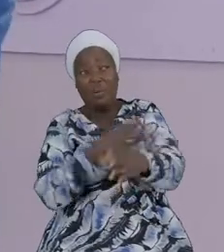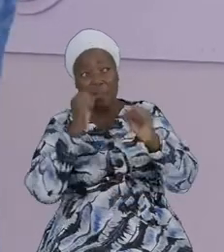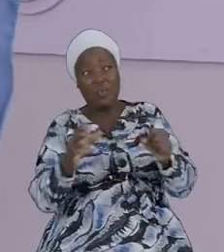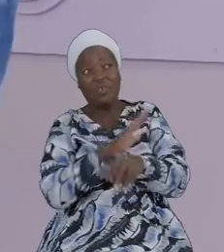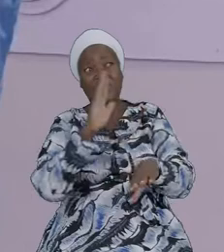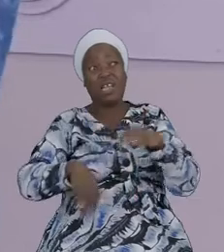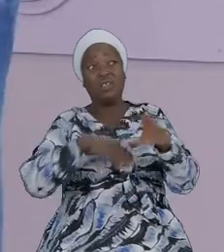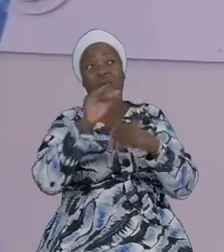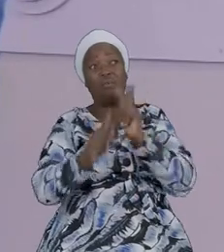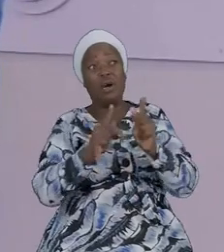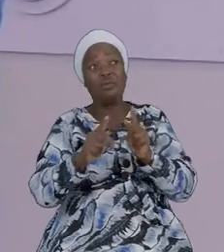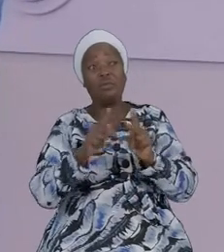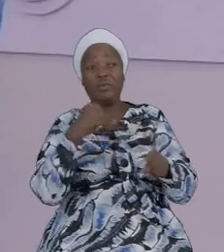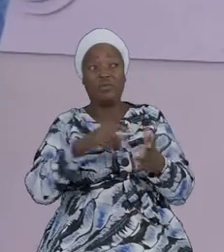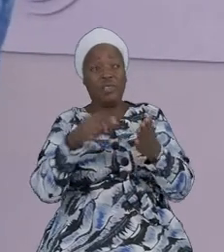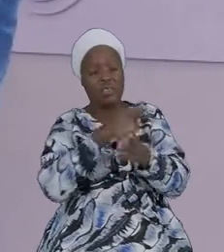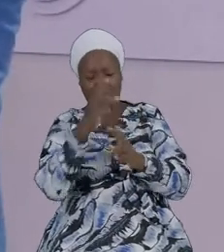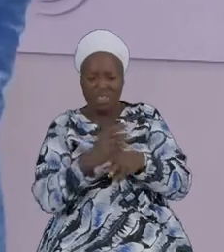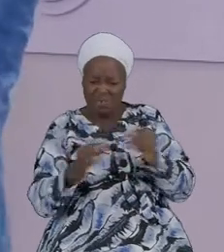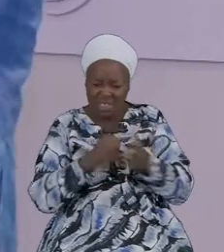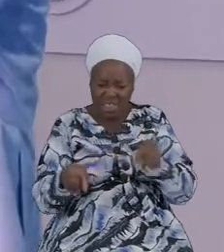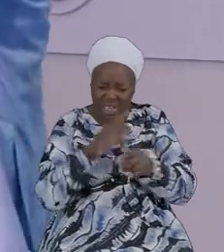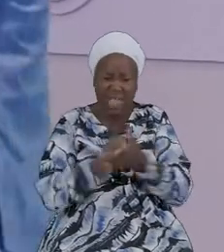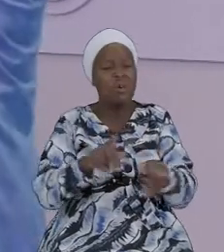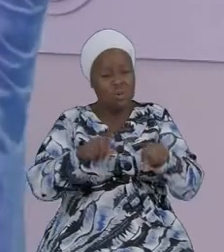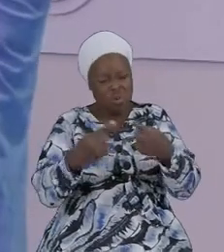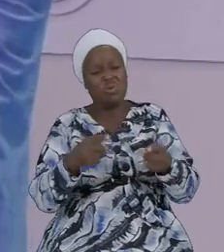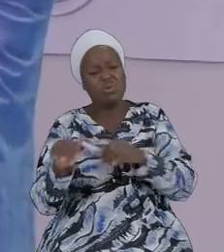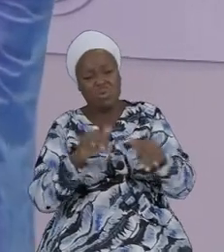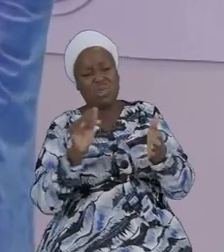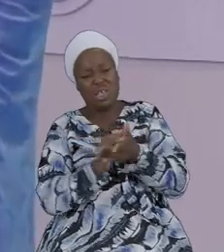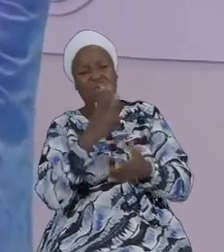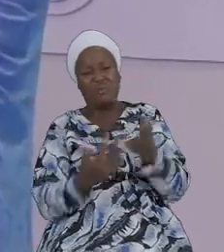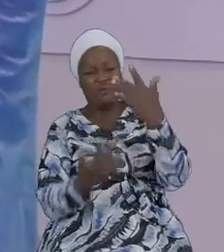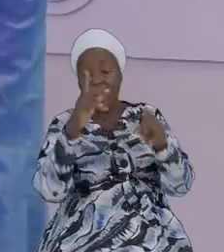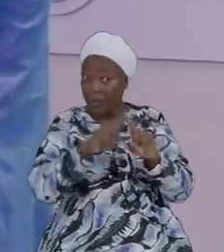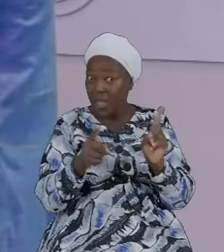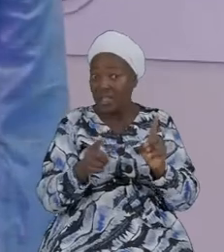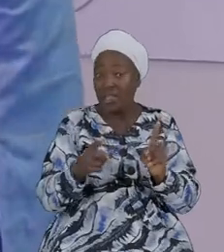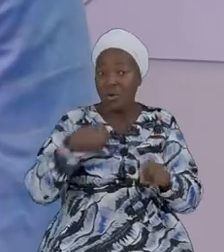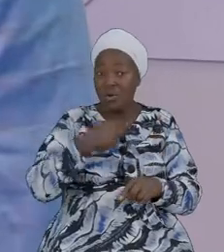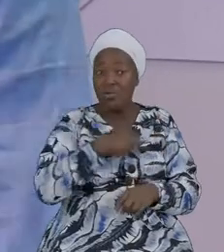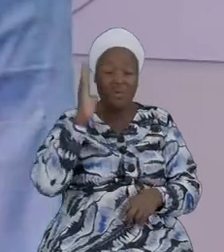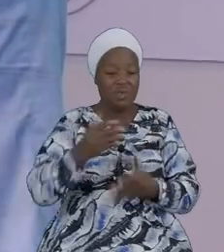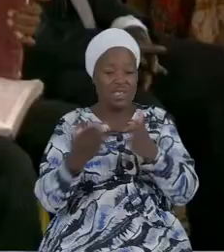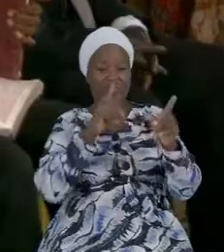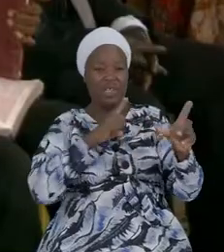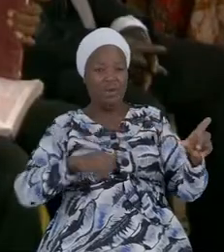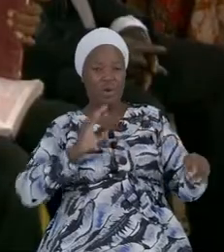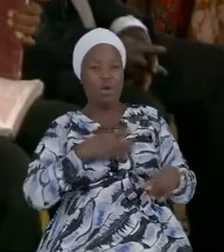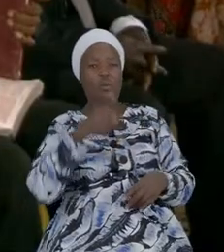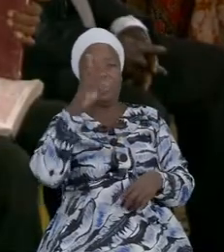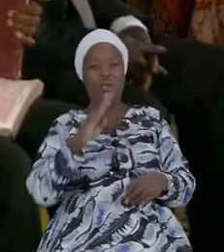this world. If it is so, go ahead and make your fire, but we will serve the Lord our God. And